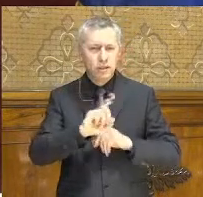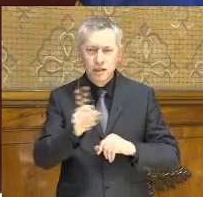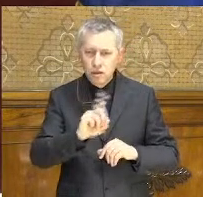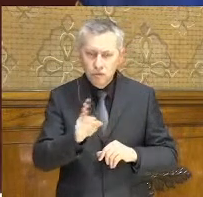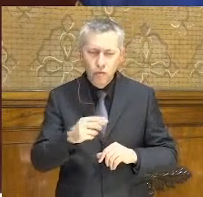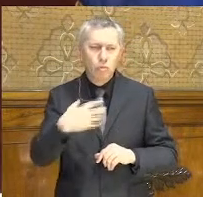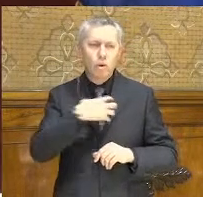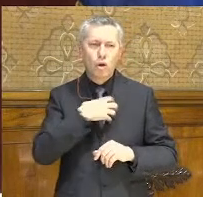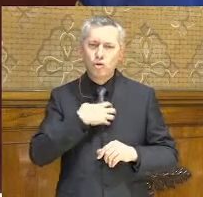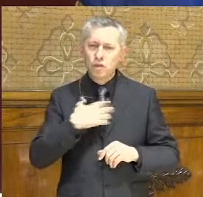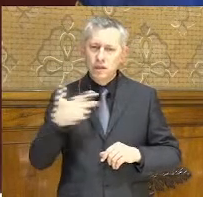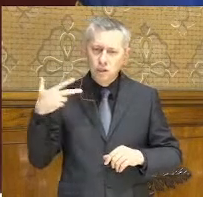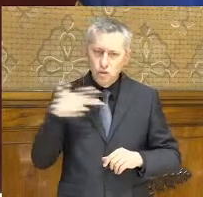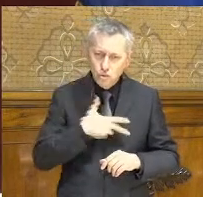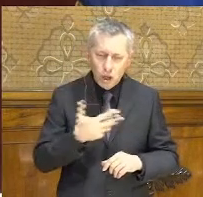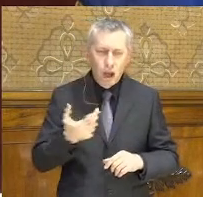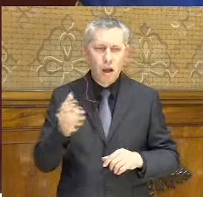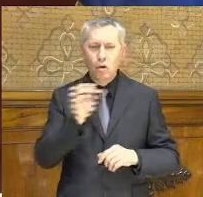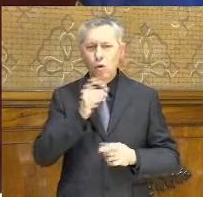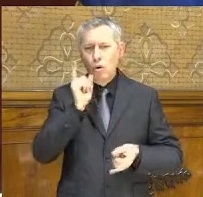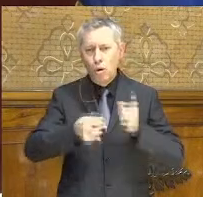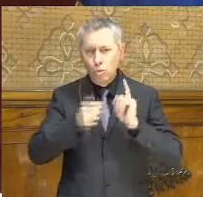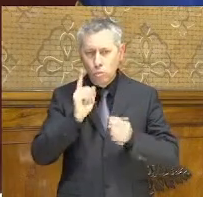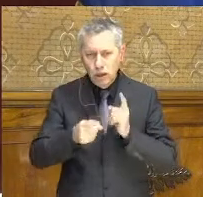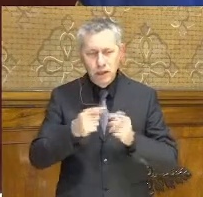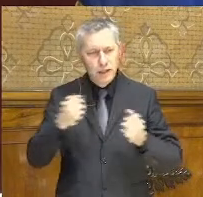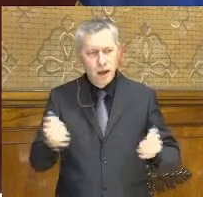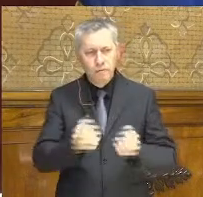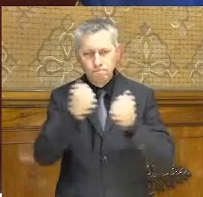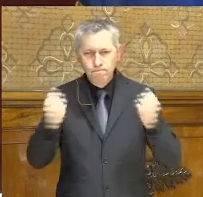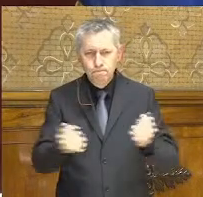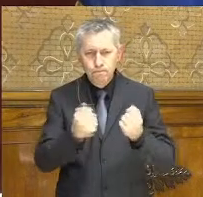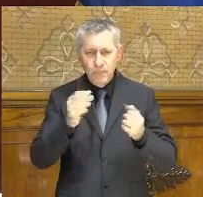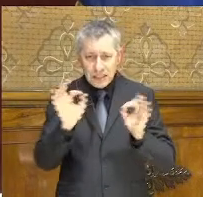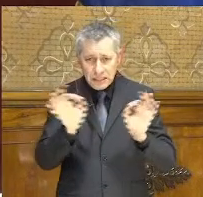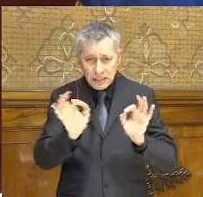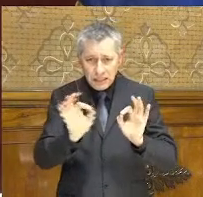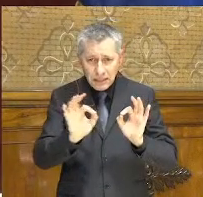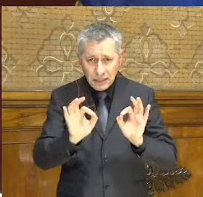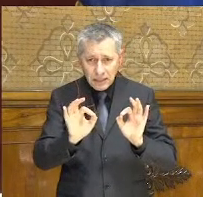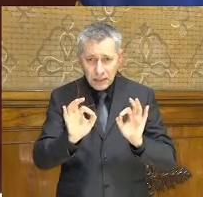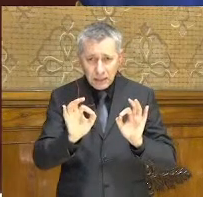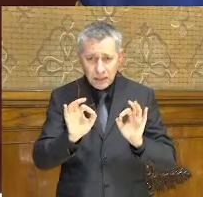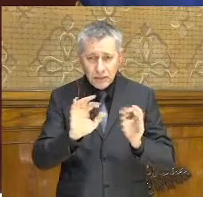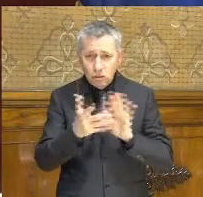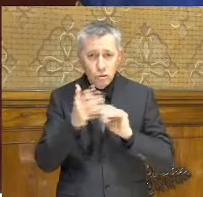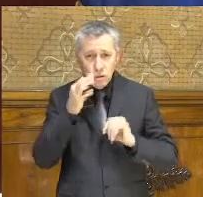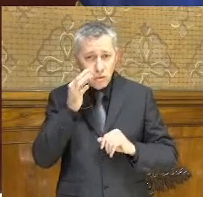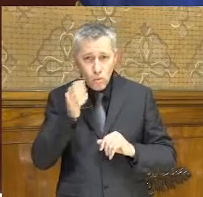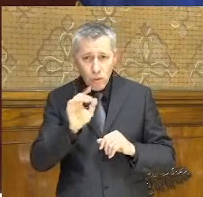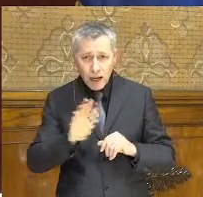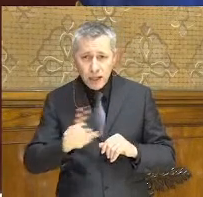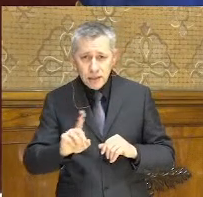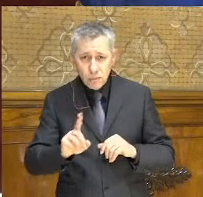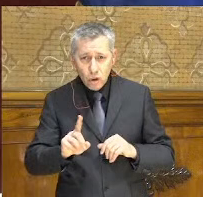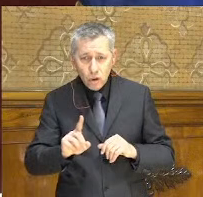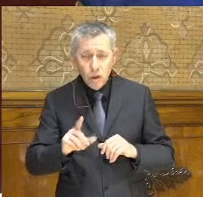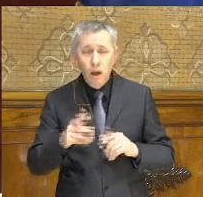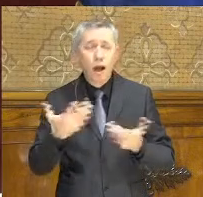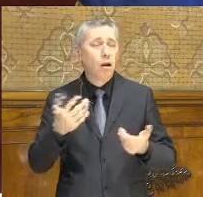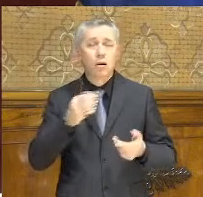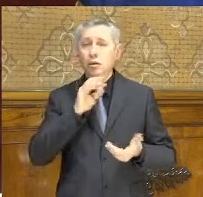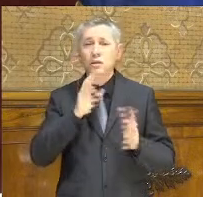political consciousness, into humanism, then it leads to a dead end. A bourgeois leadership of